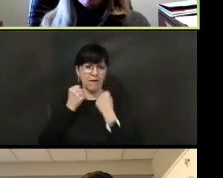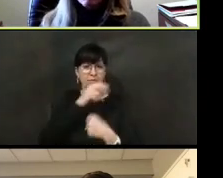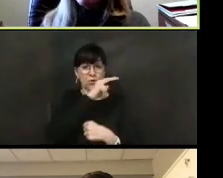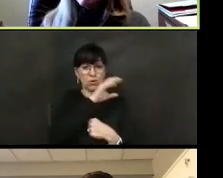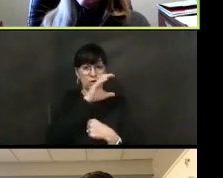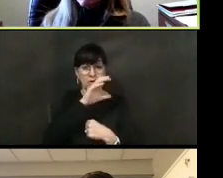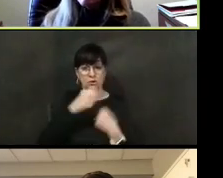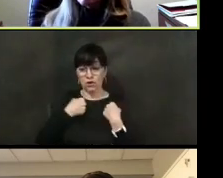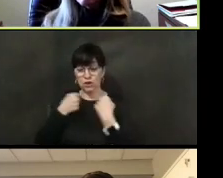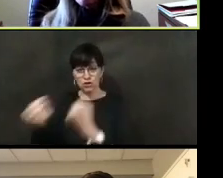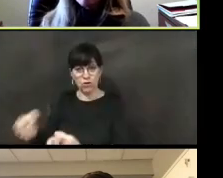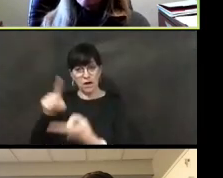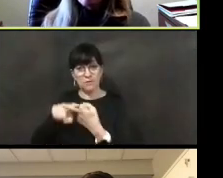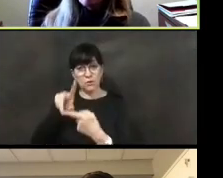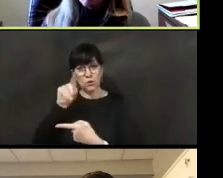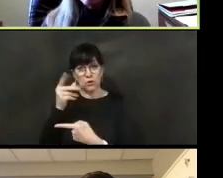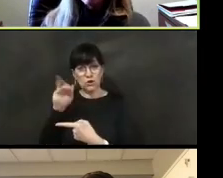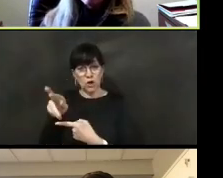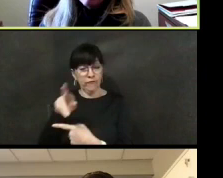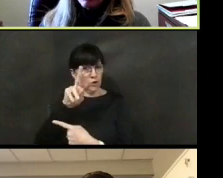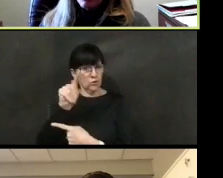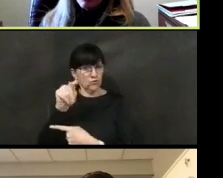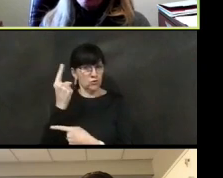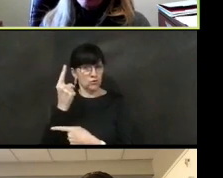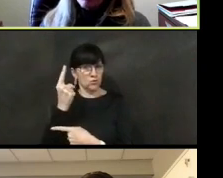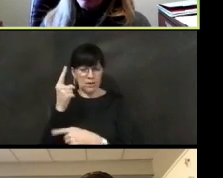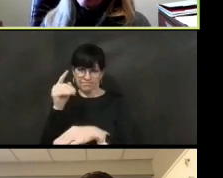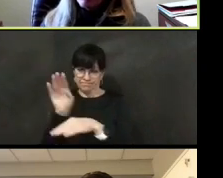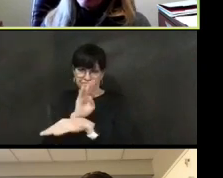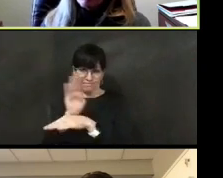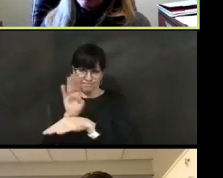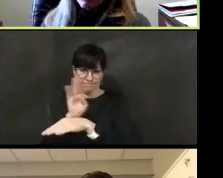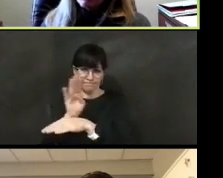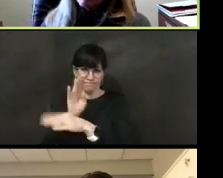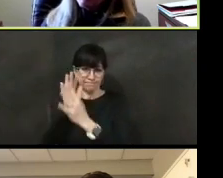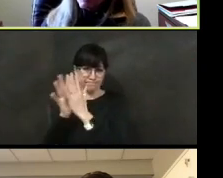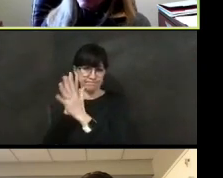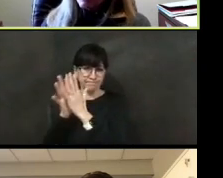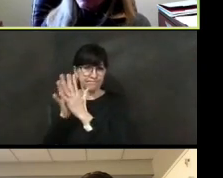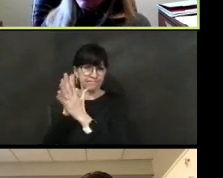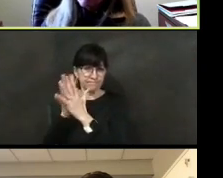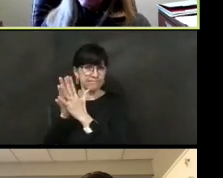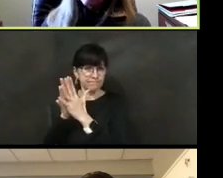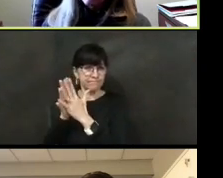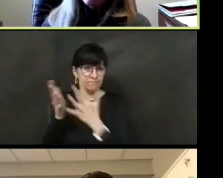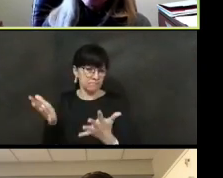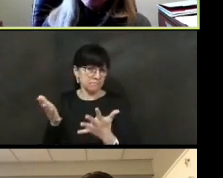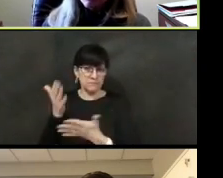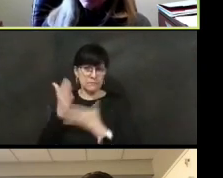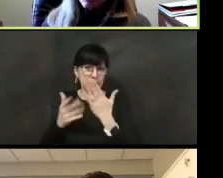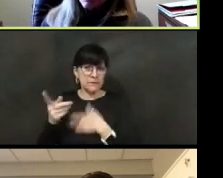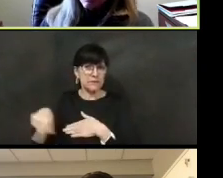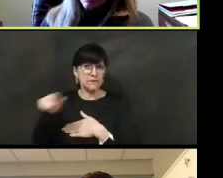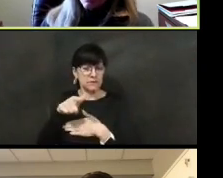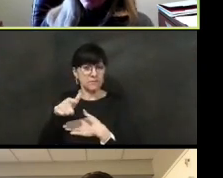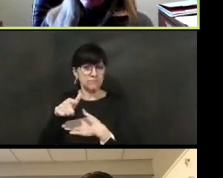Route 1 is busy. There's a lot of people who are, whether they're providing essential services or